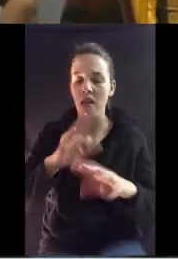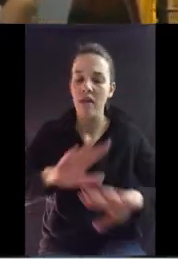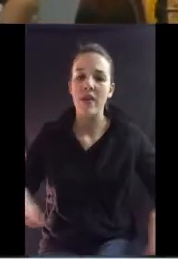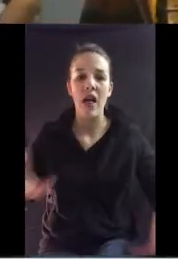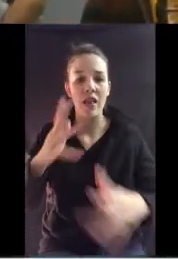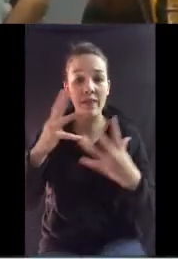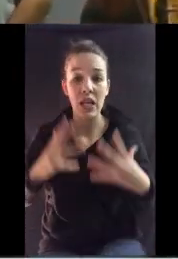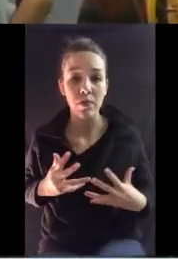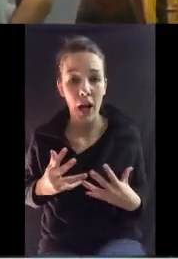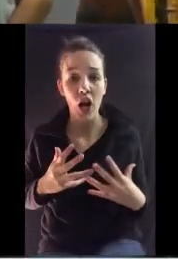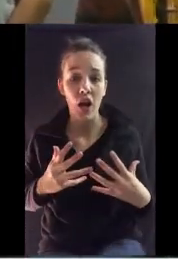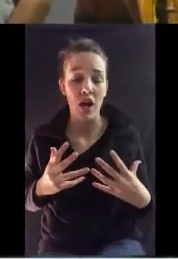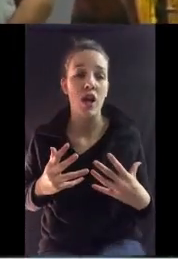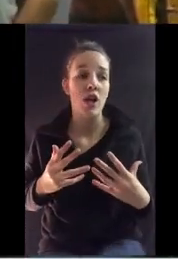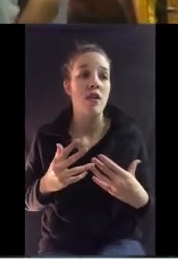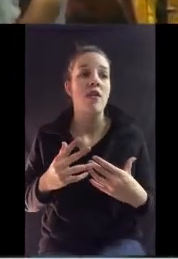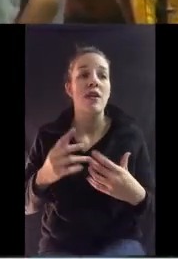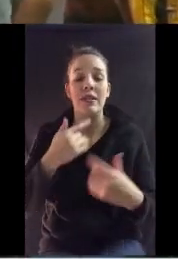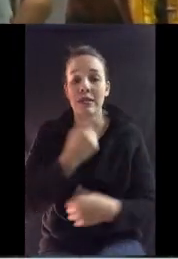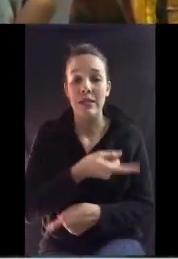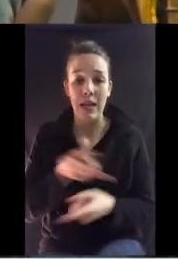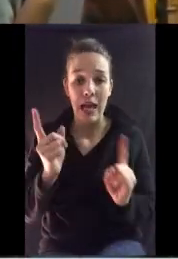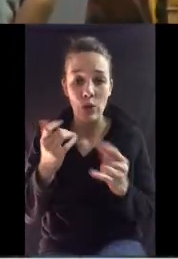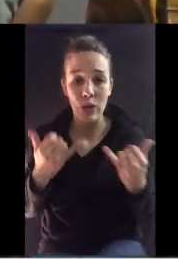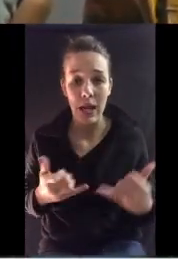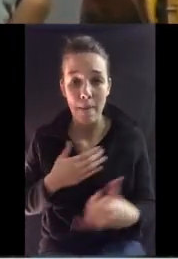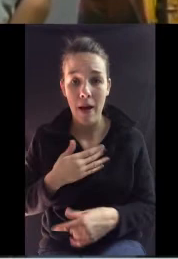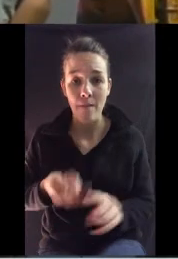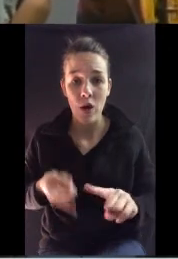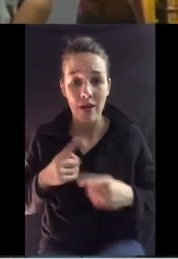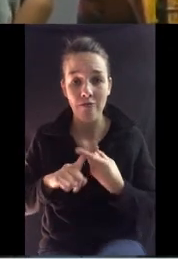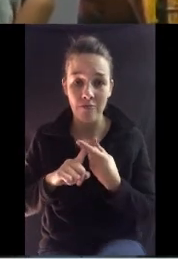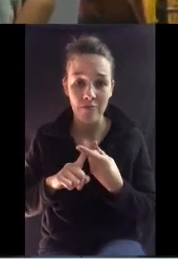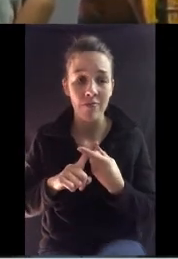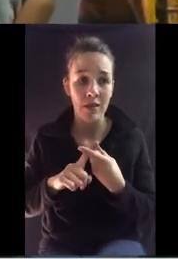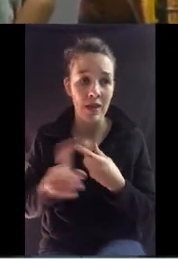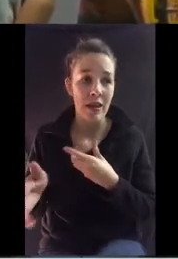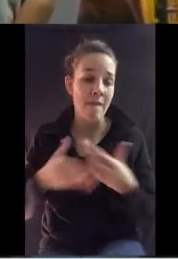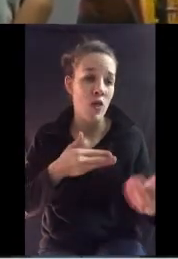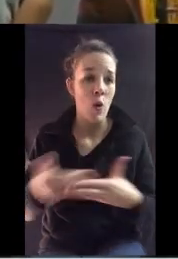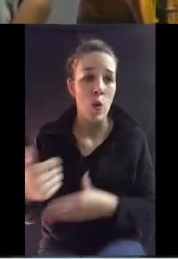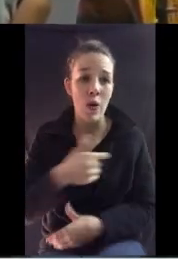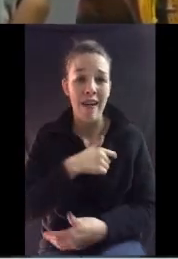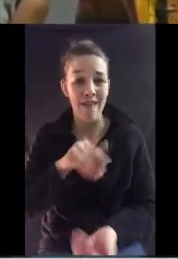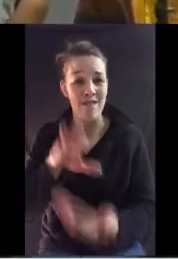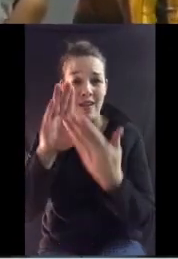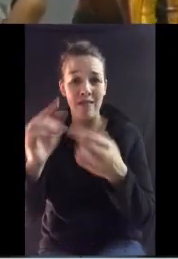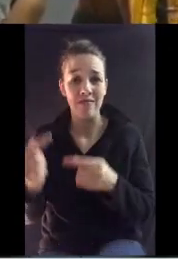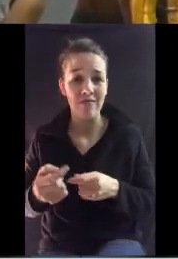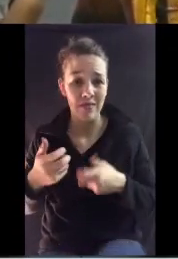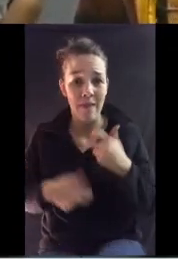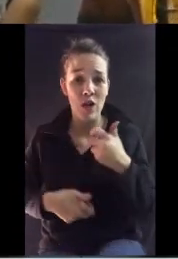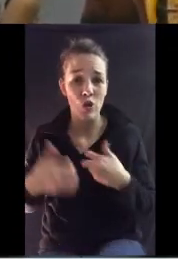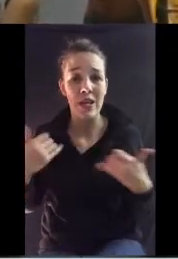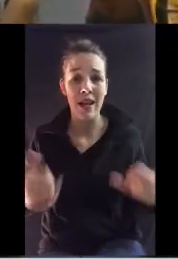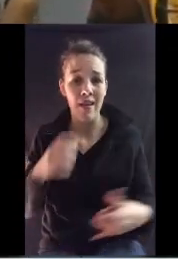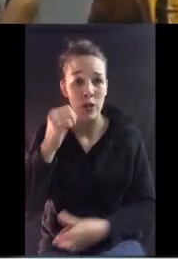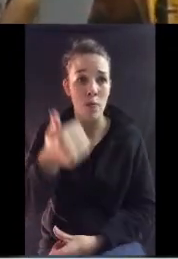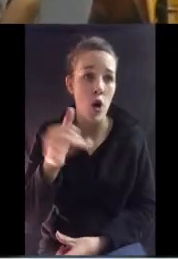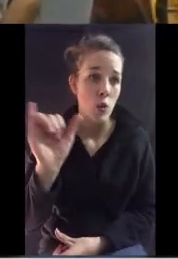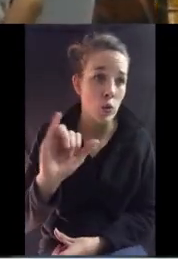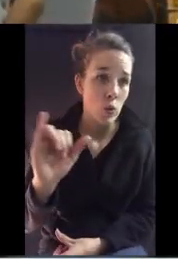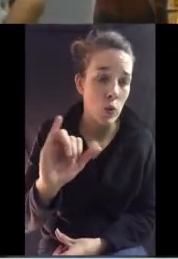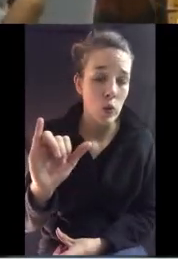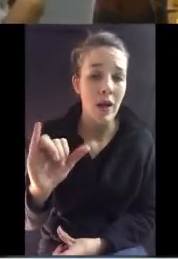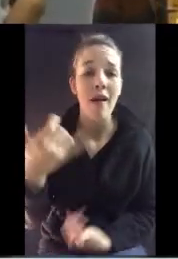not wallow in the valley of despair. I say to you today, my friends, so even though we face the